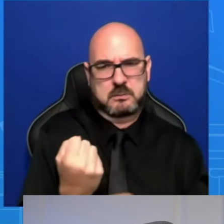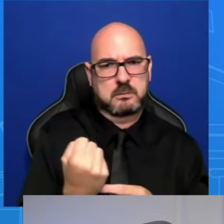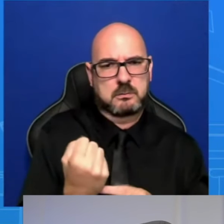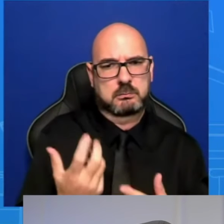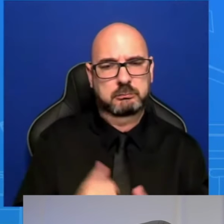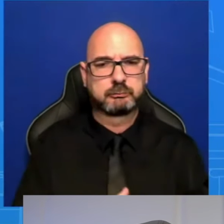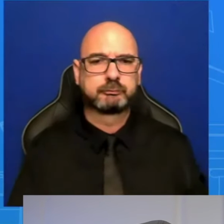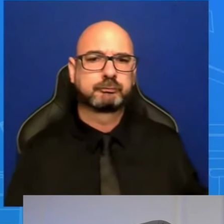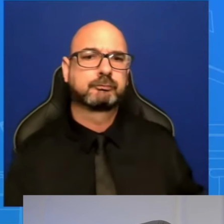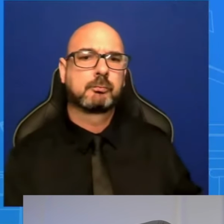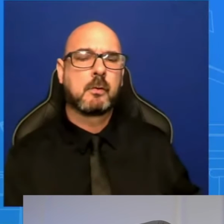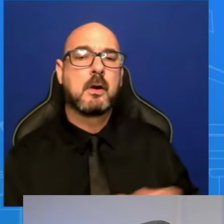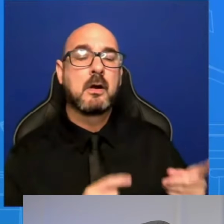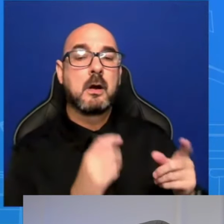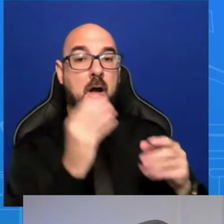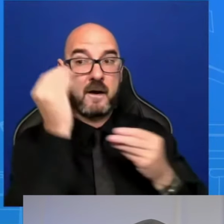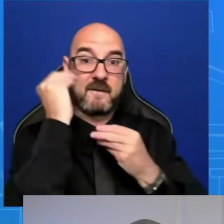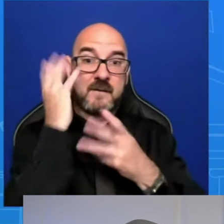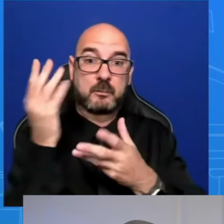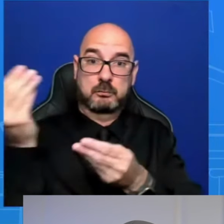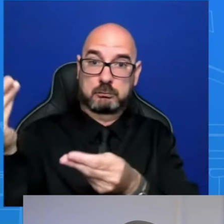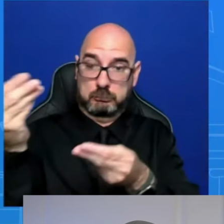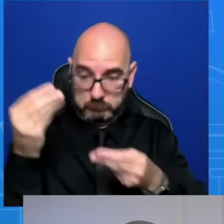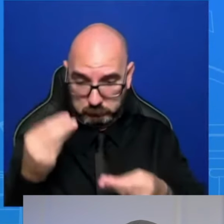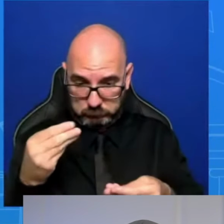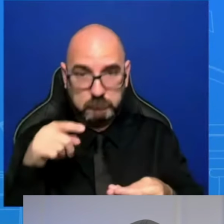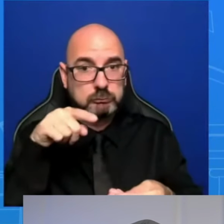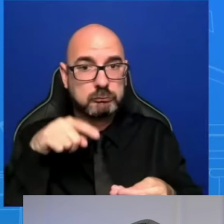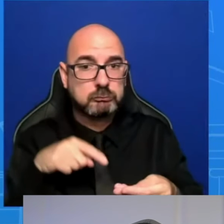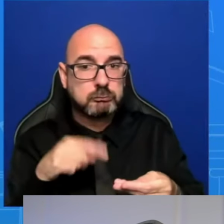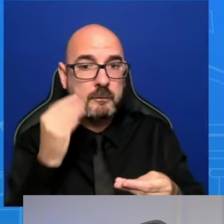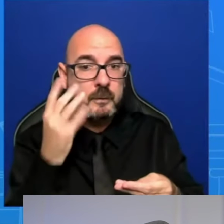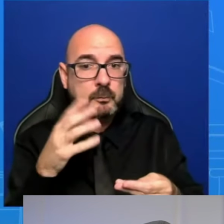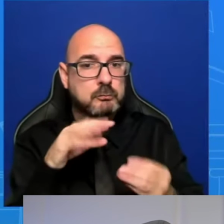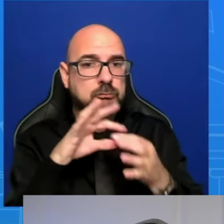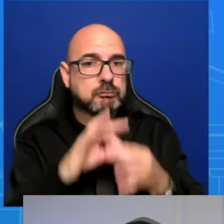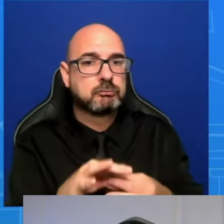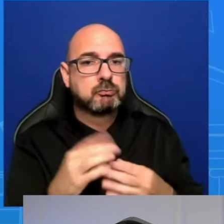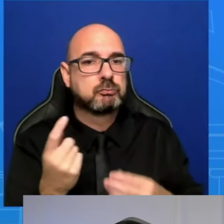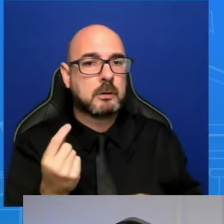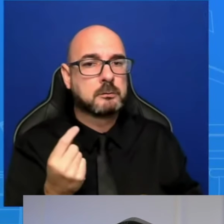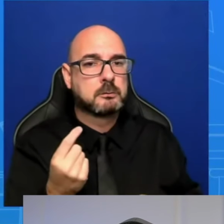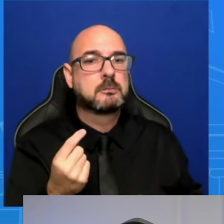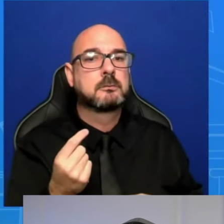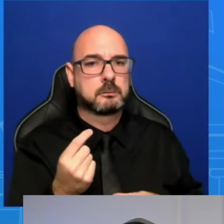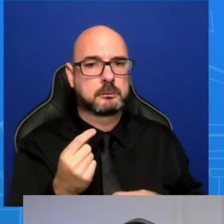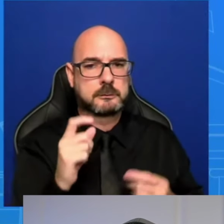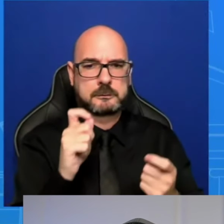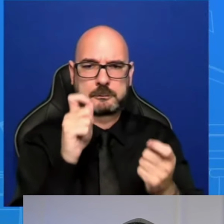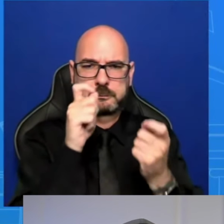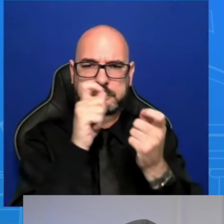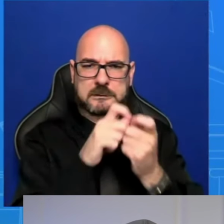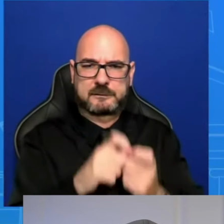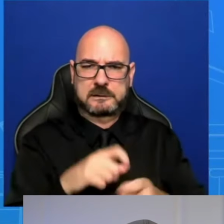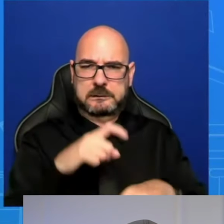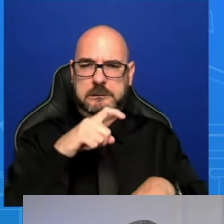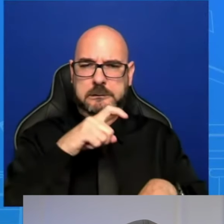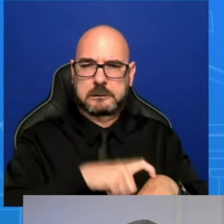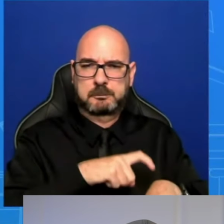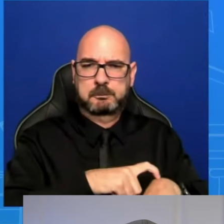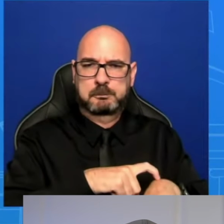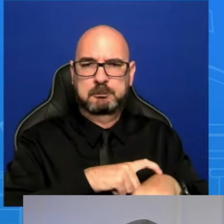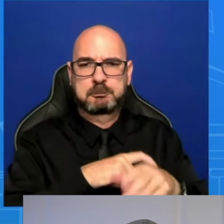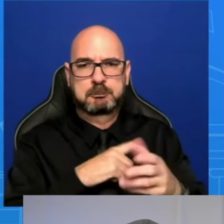intelligence and information about the specific timing of what we expected to be this Iranian attack,